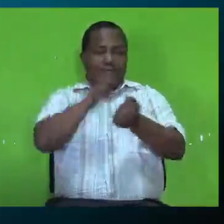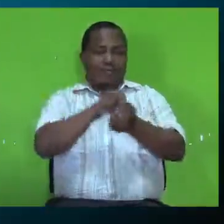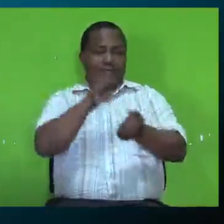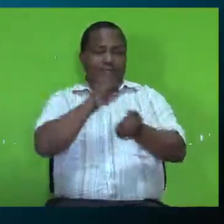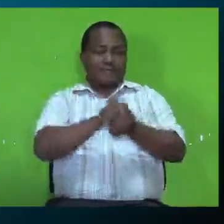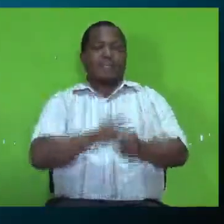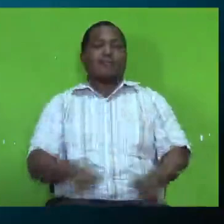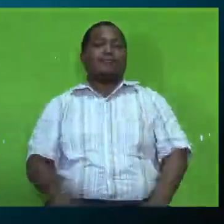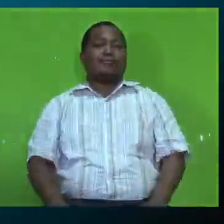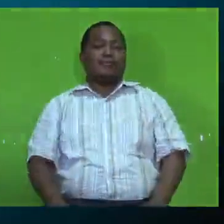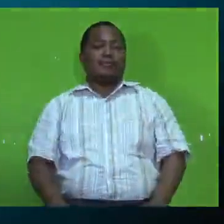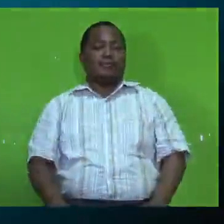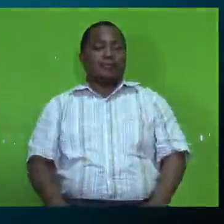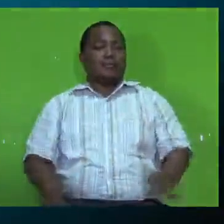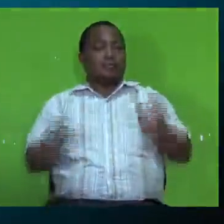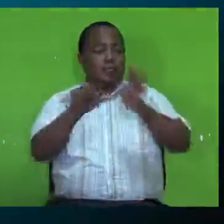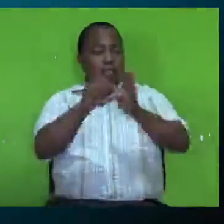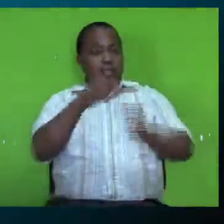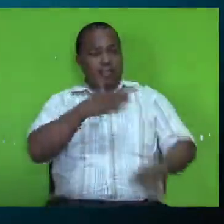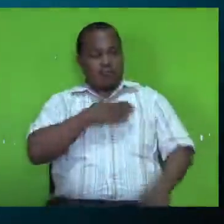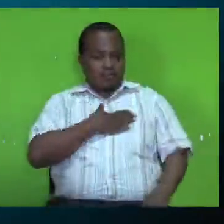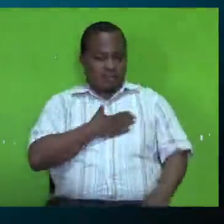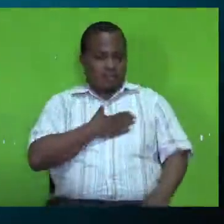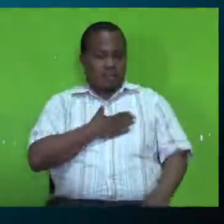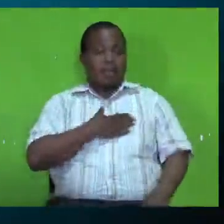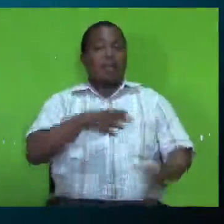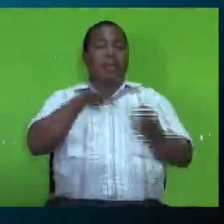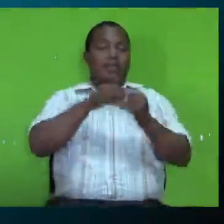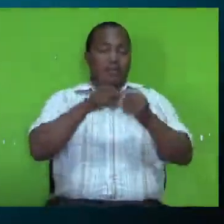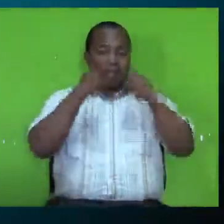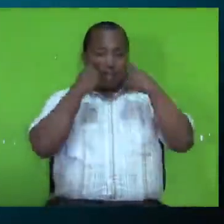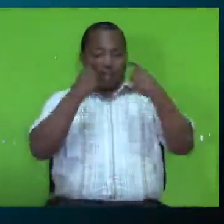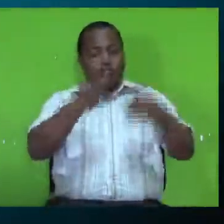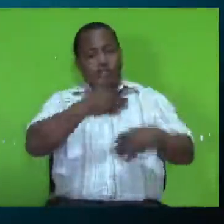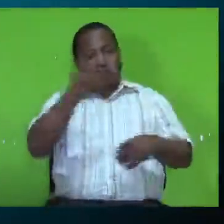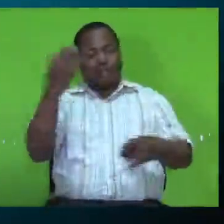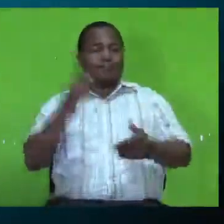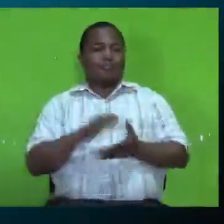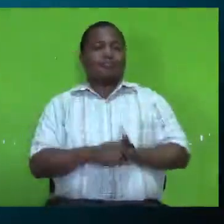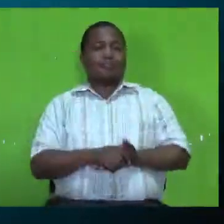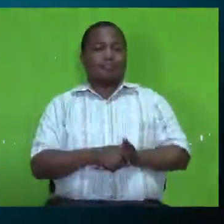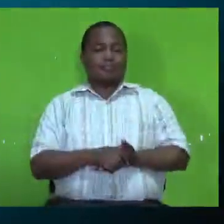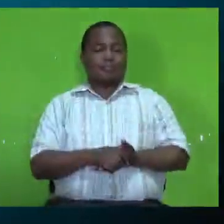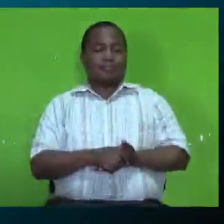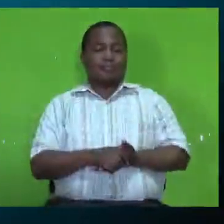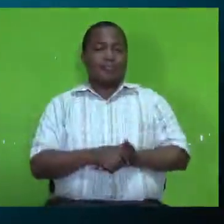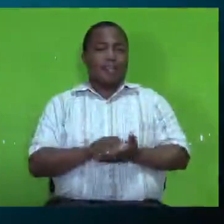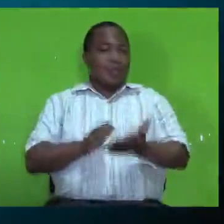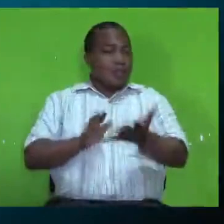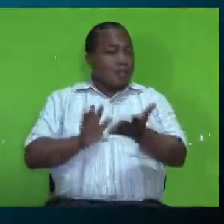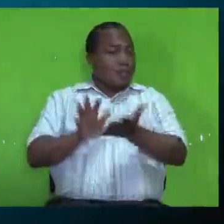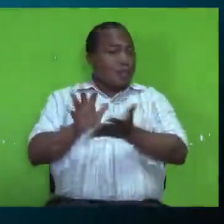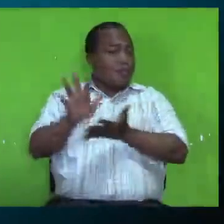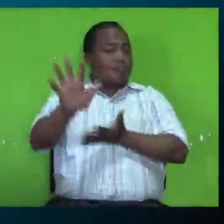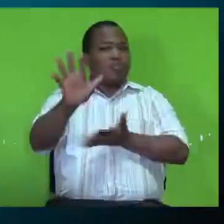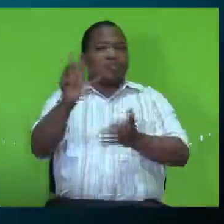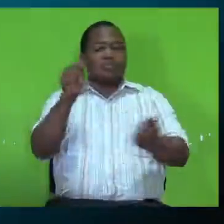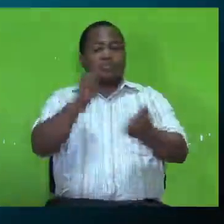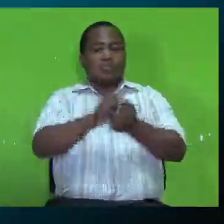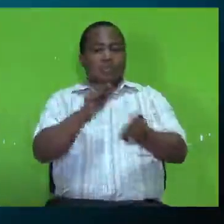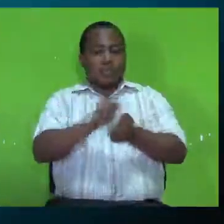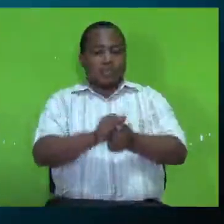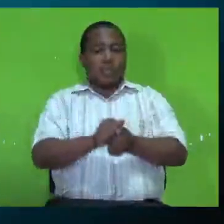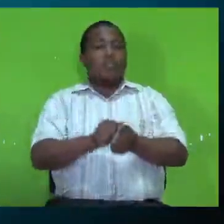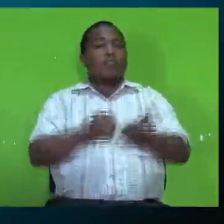foods. My dear students and other viewers, the movements of substances